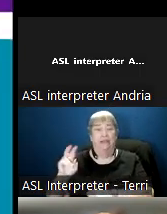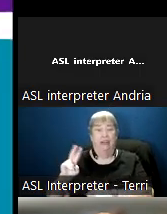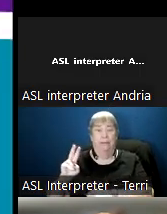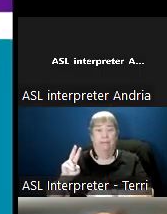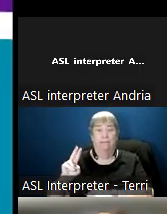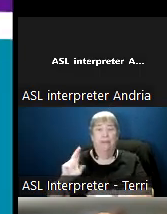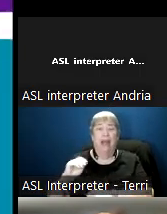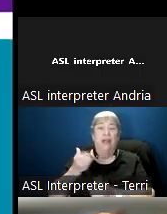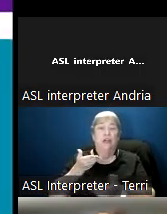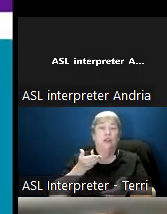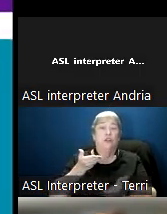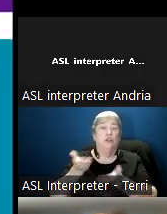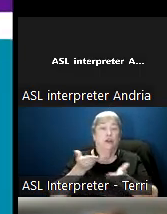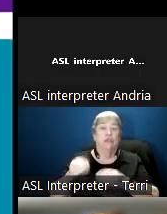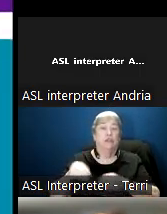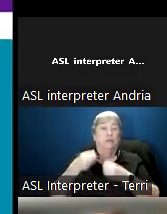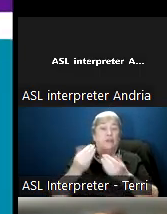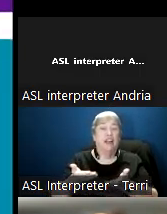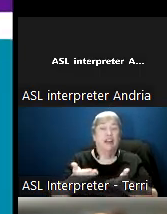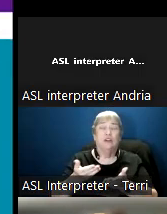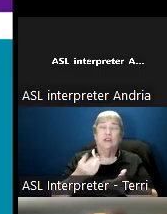being asked to do more.